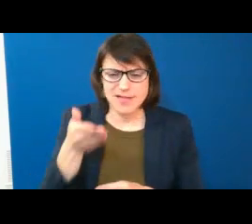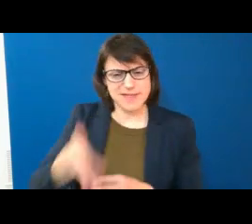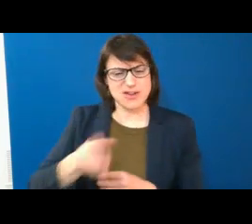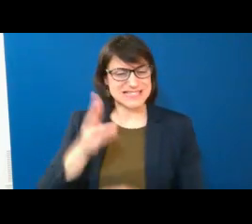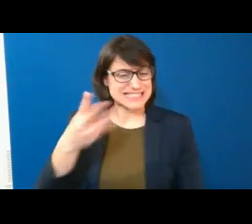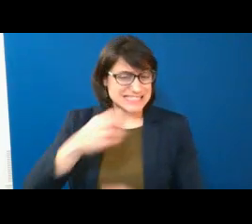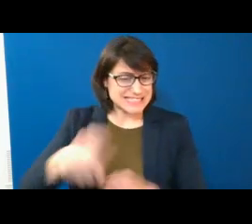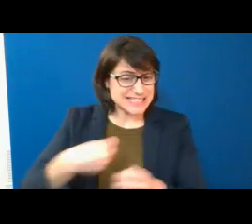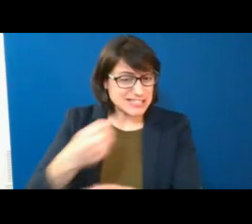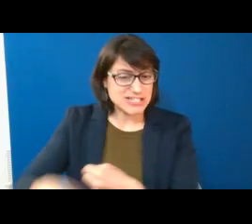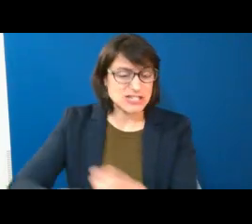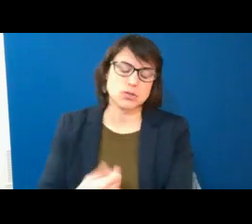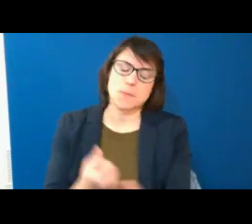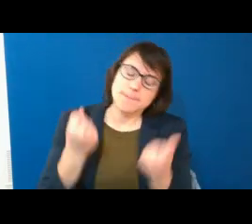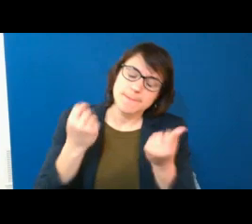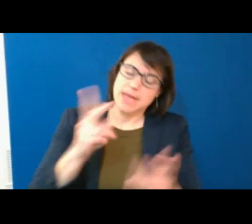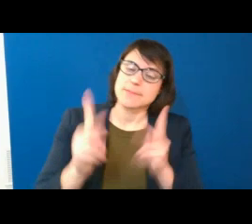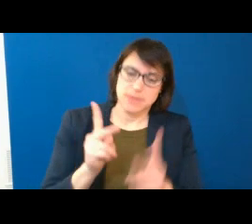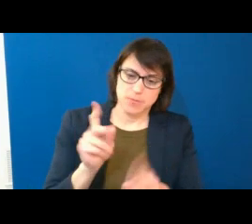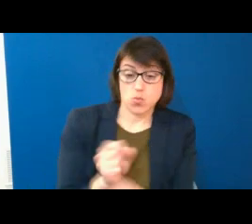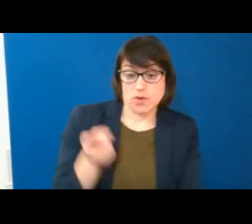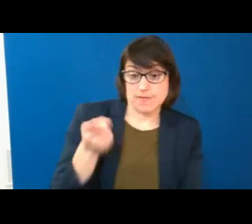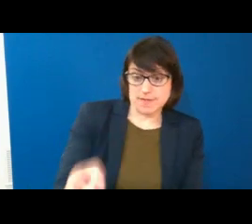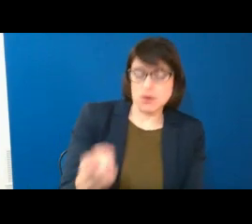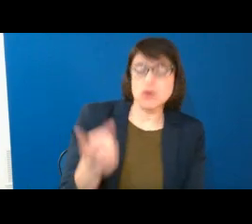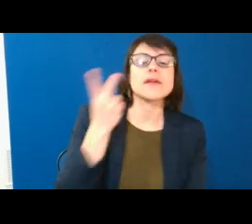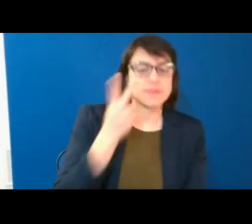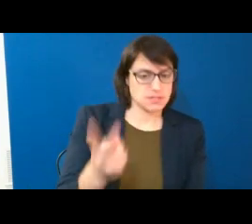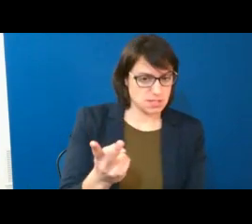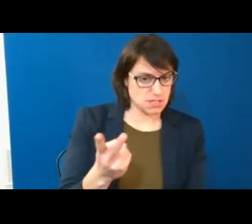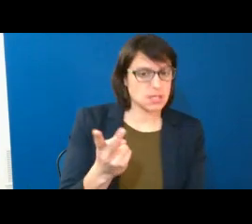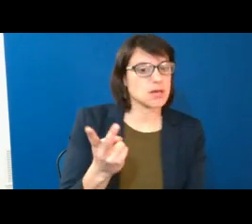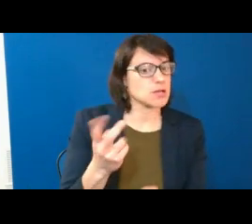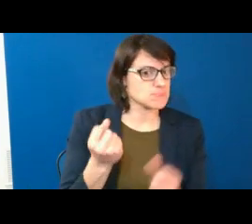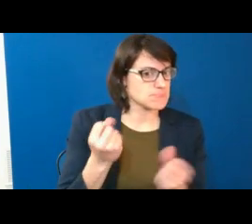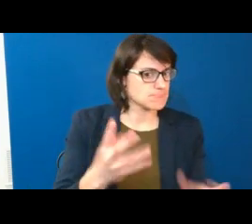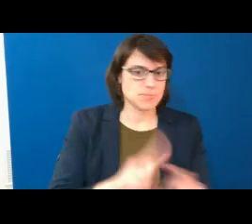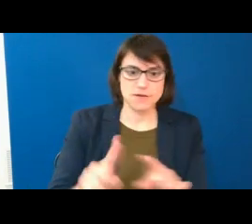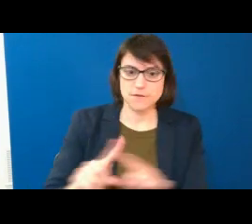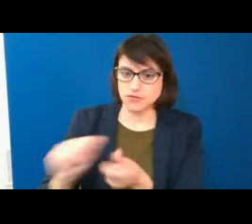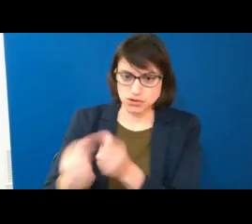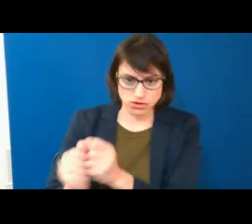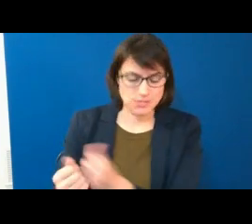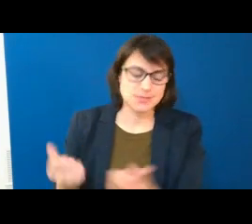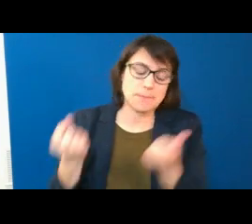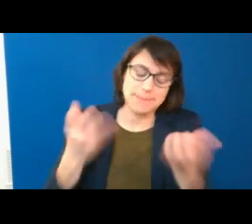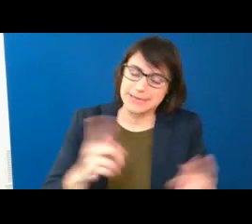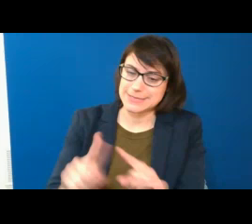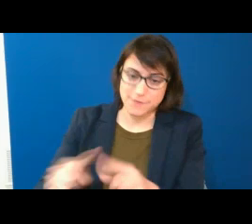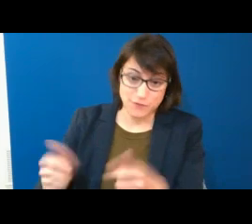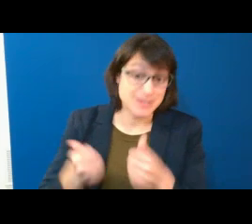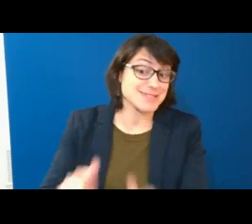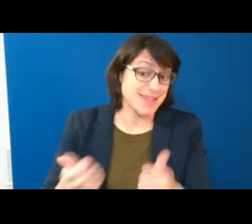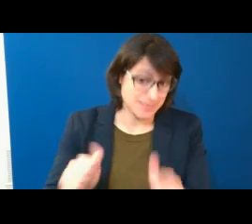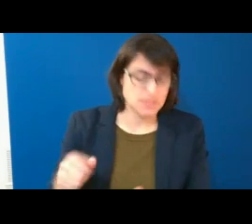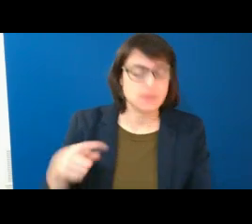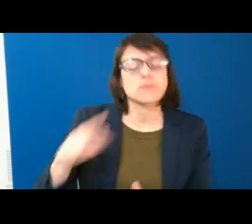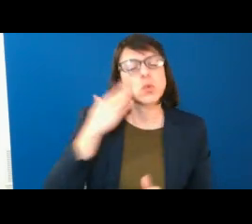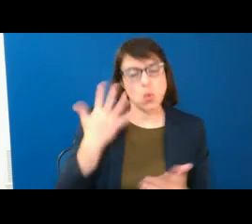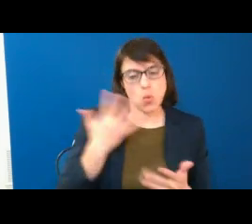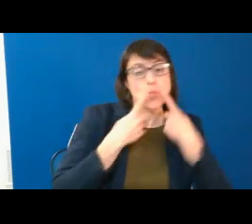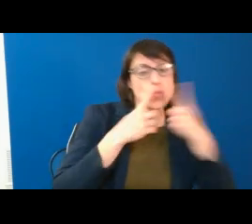have seen various changes and attempts at doing something like this, what works, what doesn't work. But I